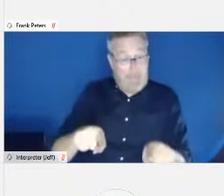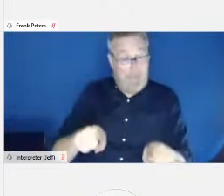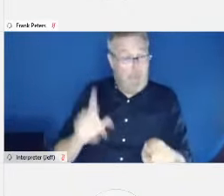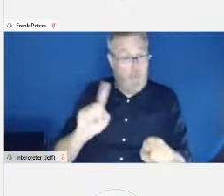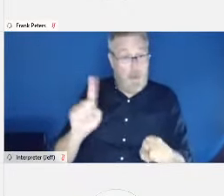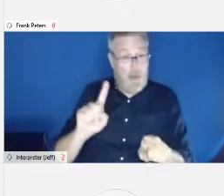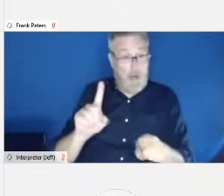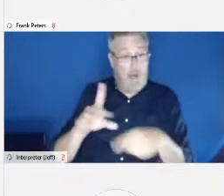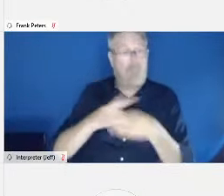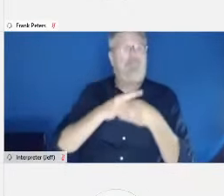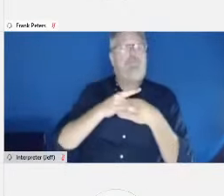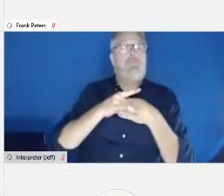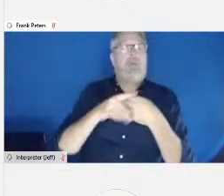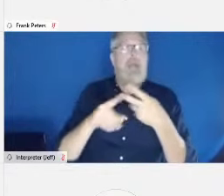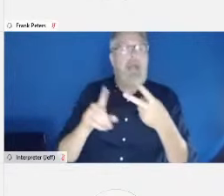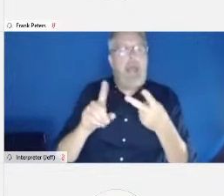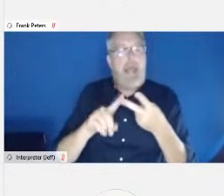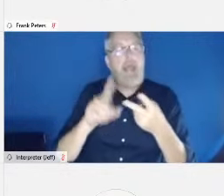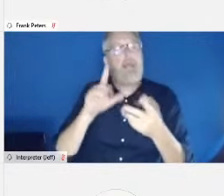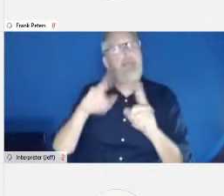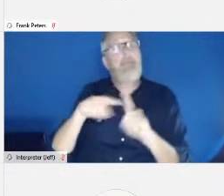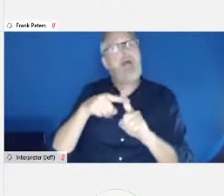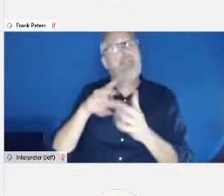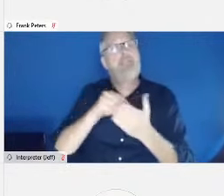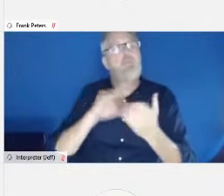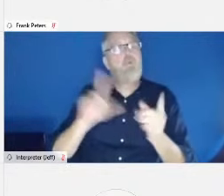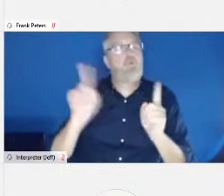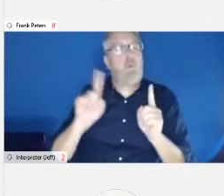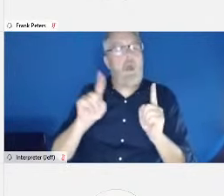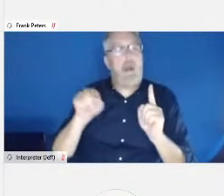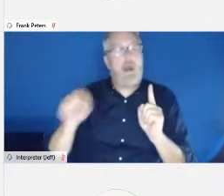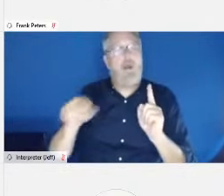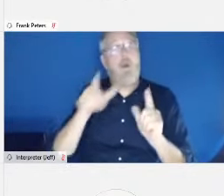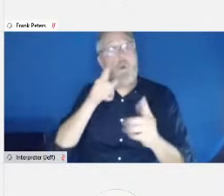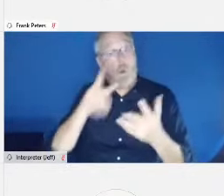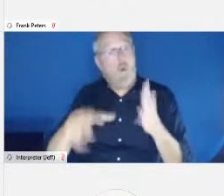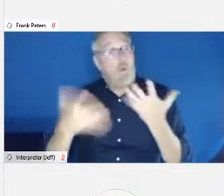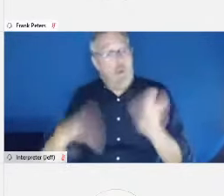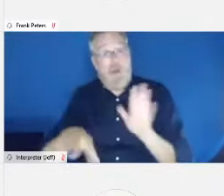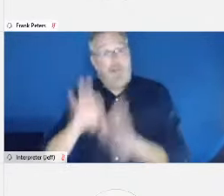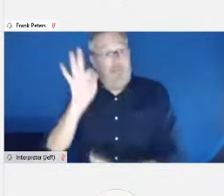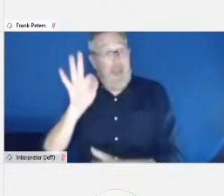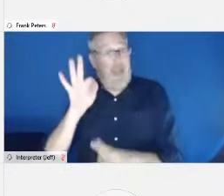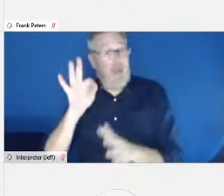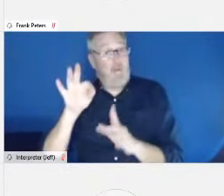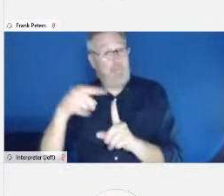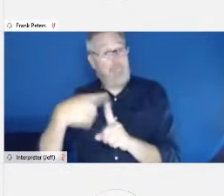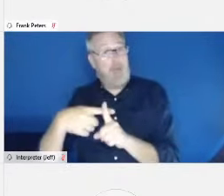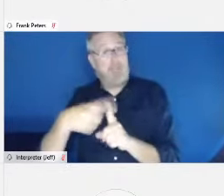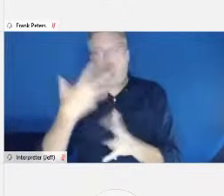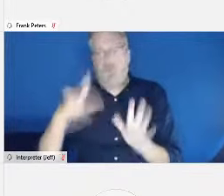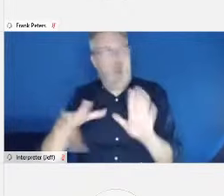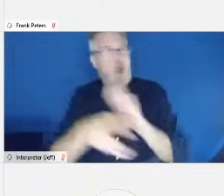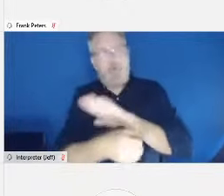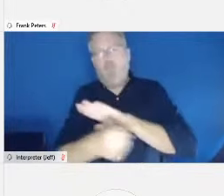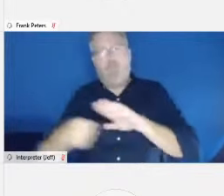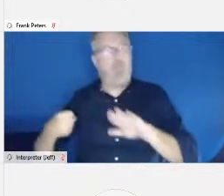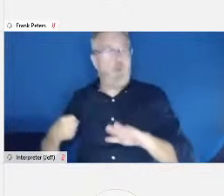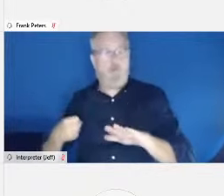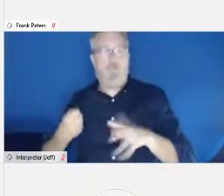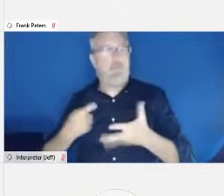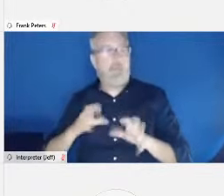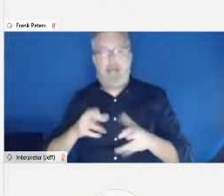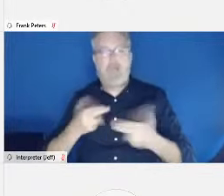second of all, where are these positive students? So we can tell you those students who tested positive, they've already been removed from the